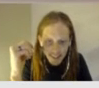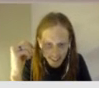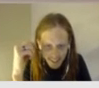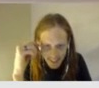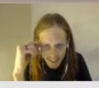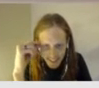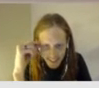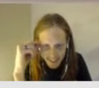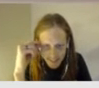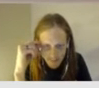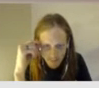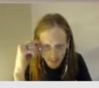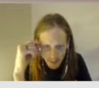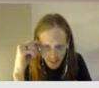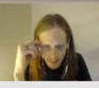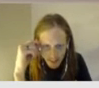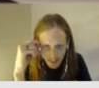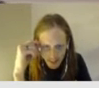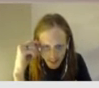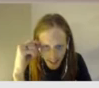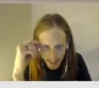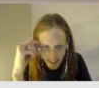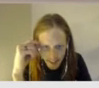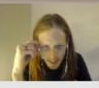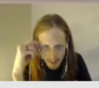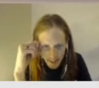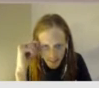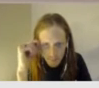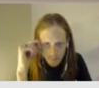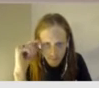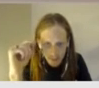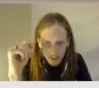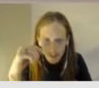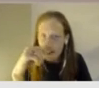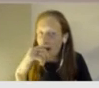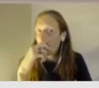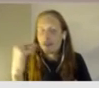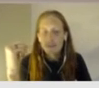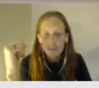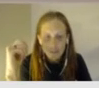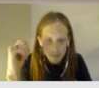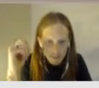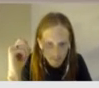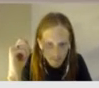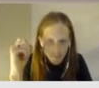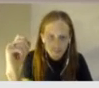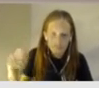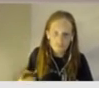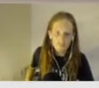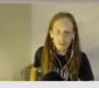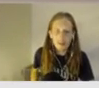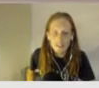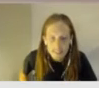and they have dials. You know, more dials are more fun as far as I'm concerned. Yeah. And I like the rangefinder layout. So I do have an X-T1. I have